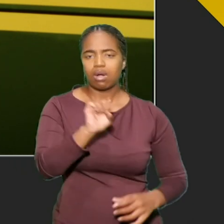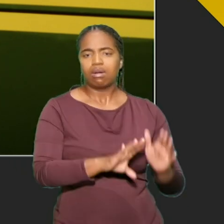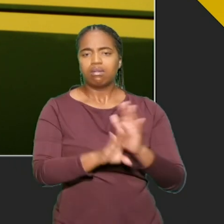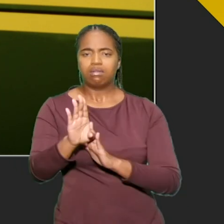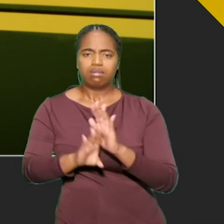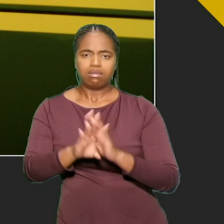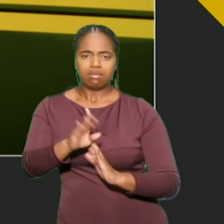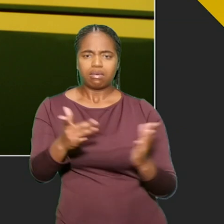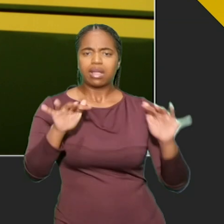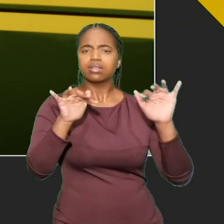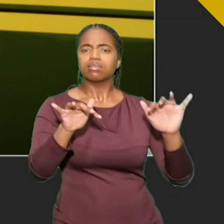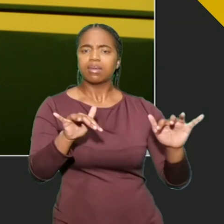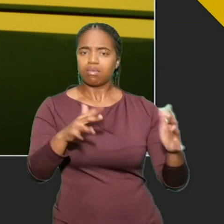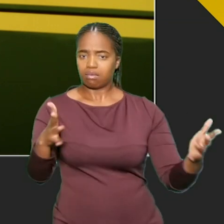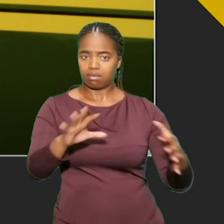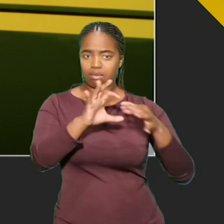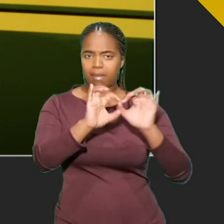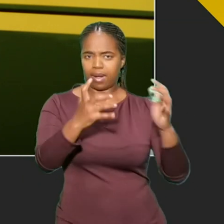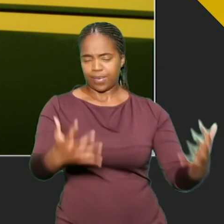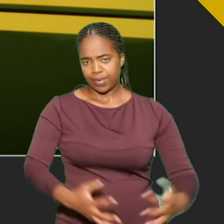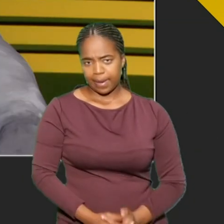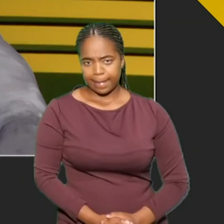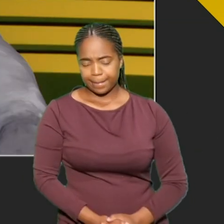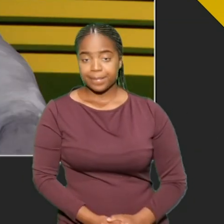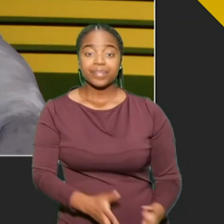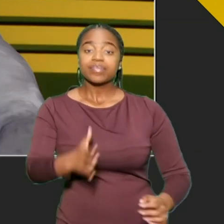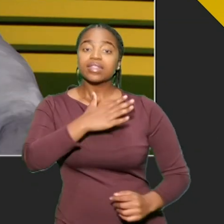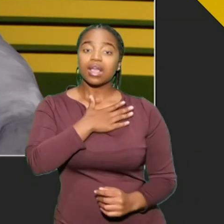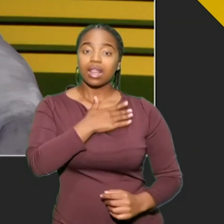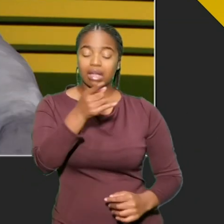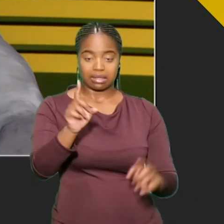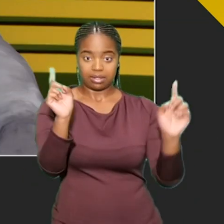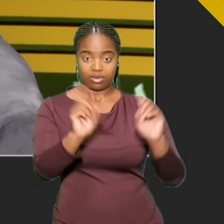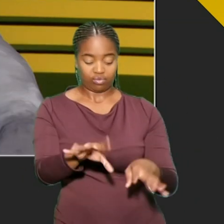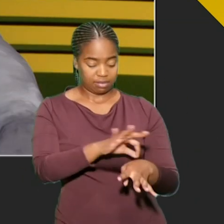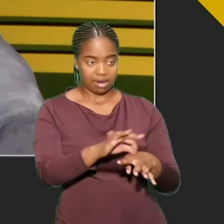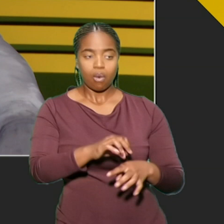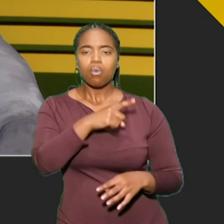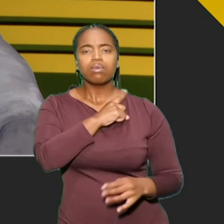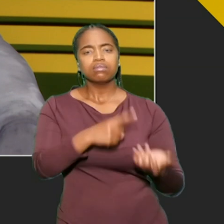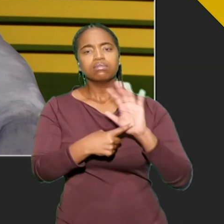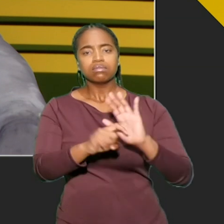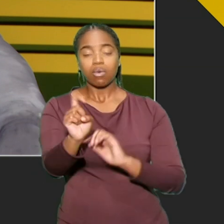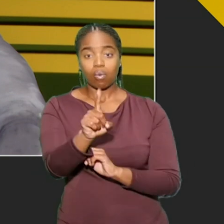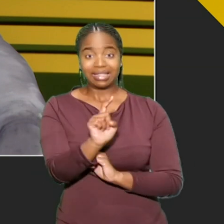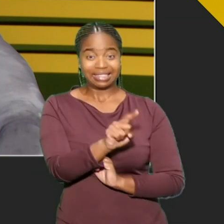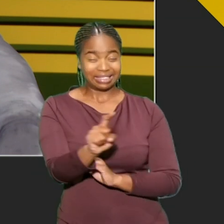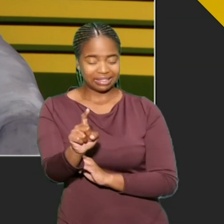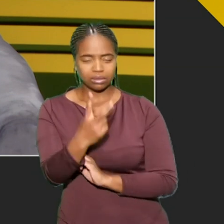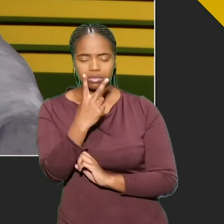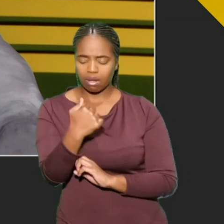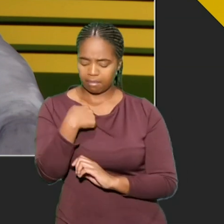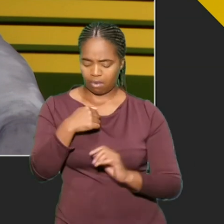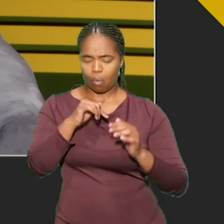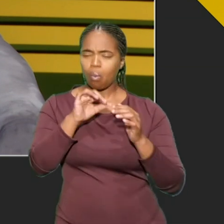move when it comes to the way amakhaya wethu are set up. I like this conversation of spatial planning, Melody, because in Naganisa Hore, more Naki Changwana Rai.